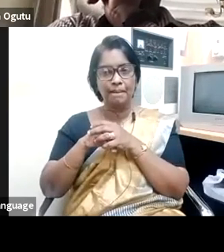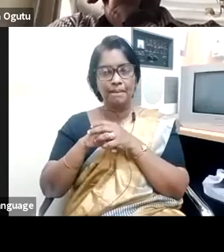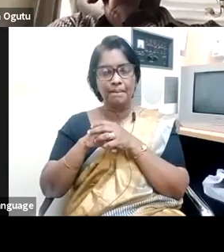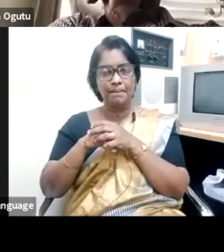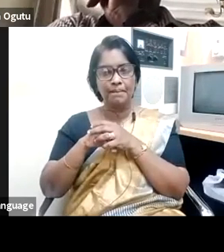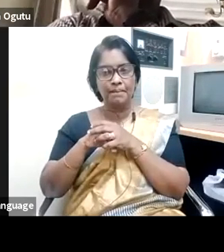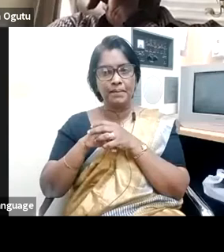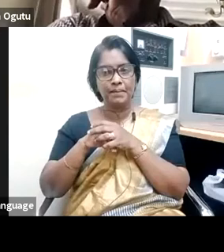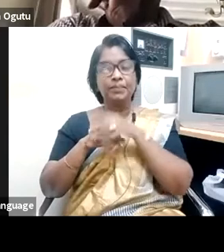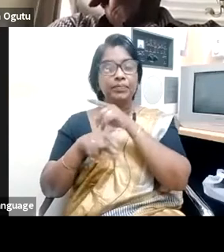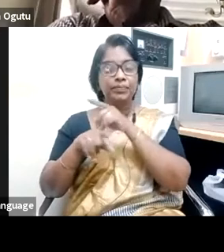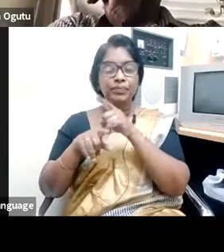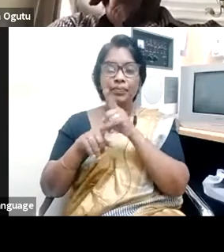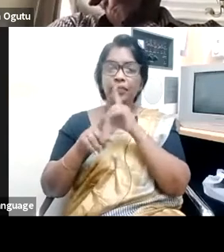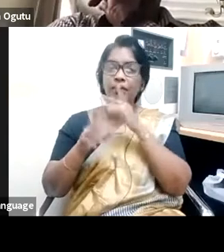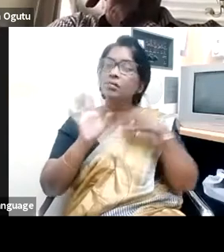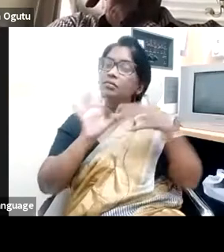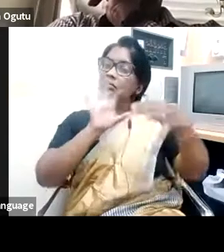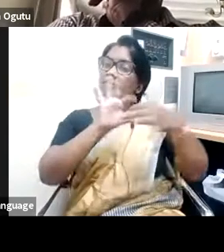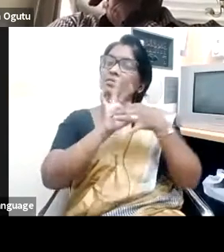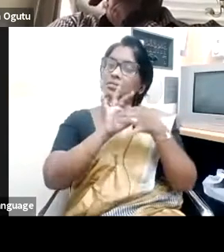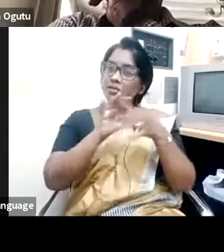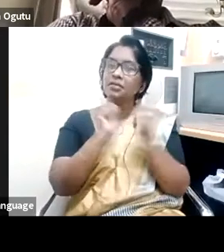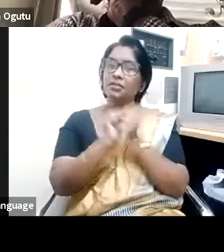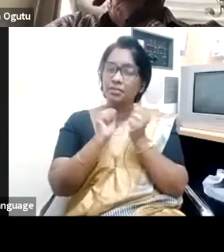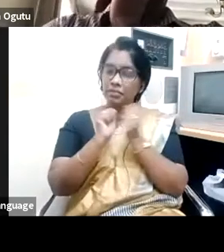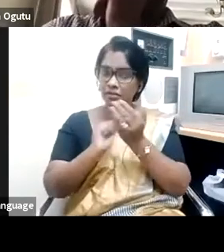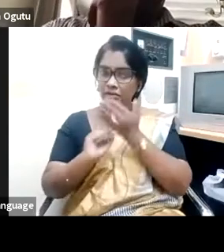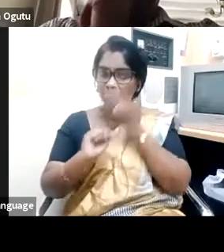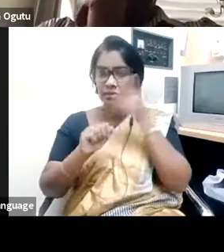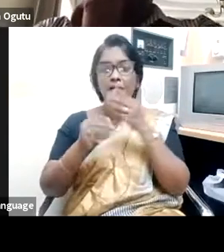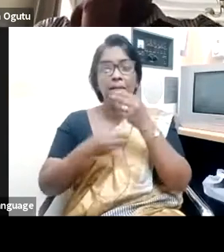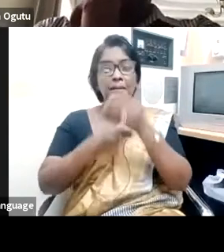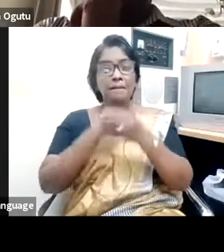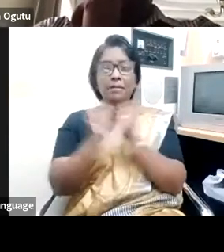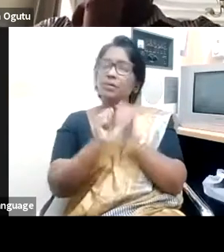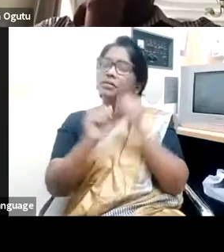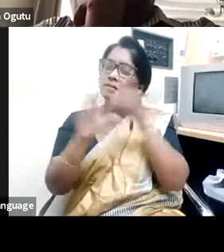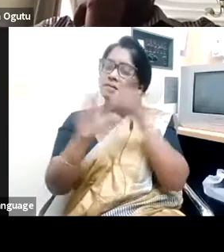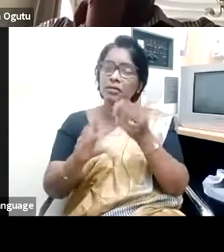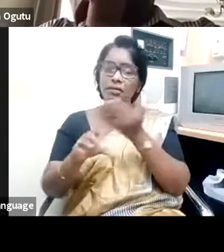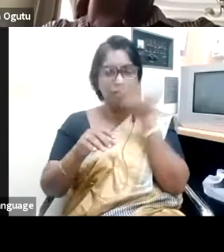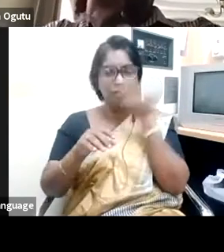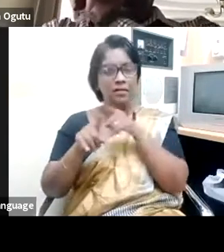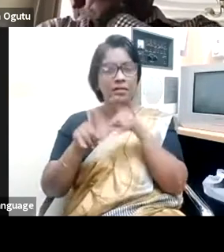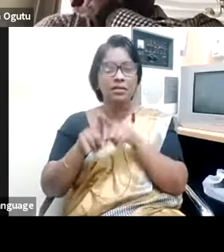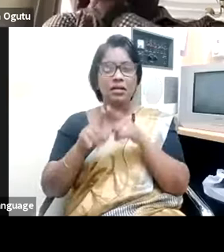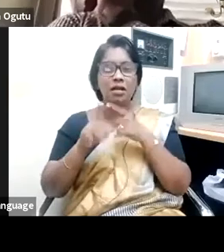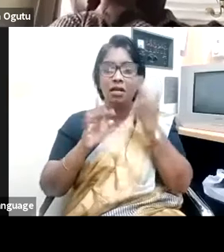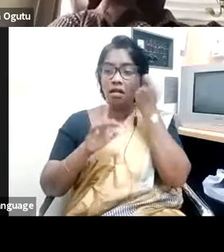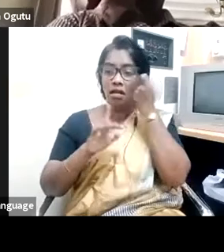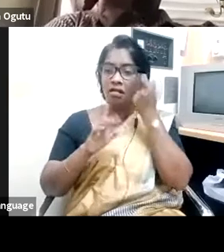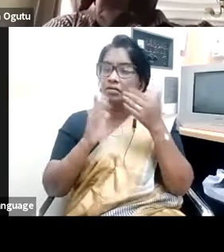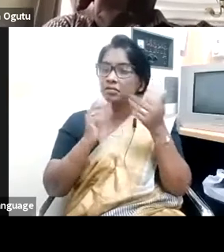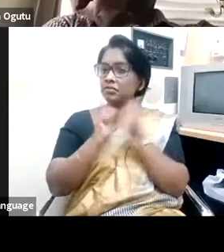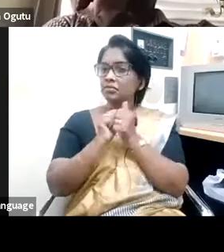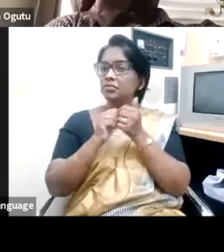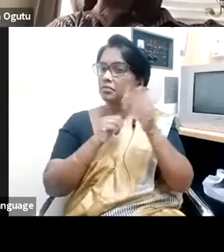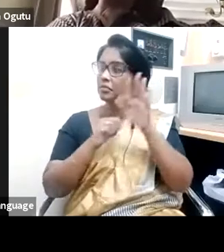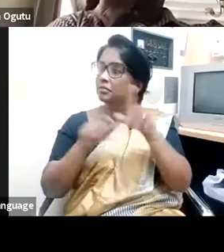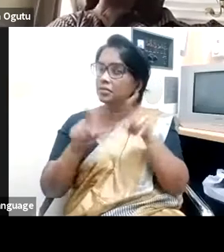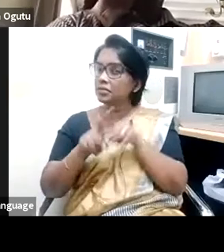ecosystems within our realm of business. And we have Idea Mart, you know, that allows for thousands of